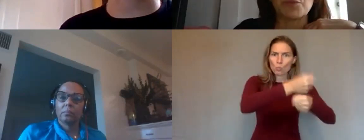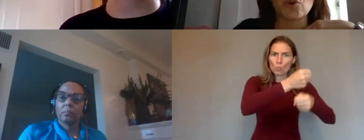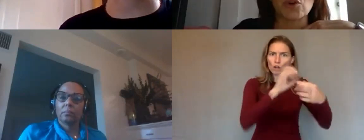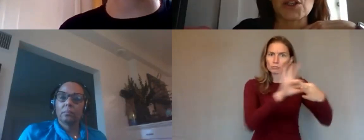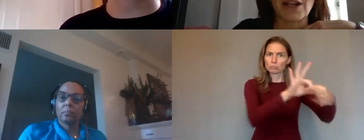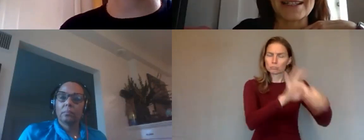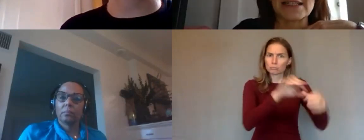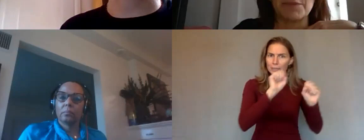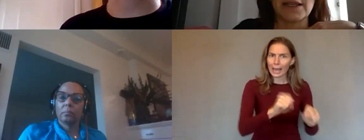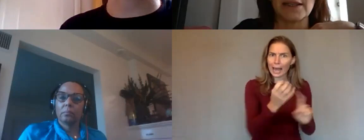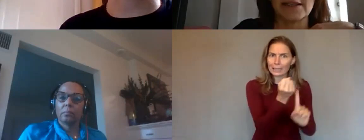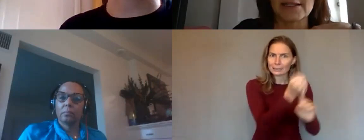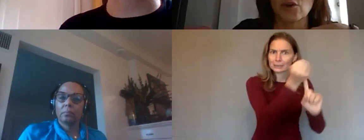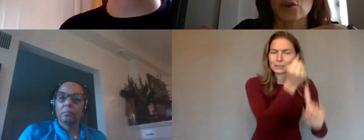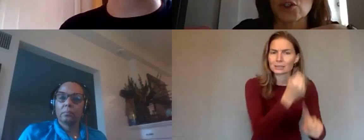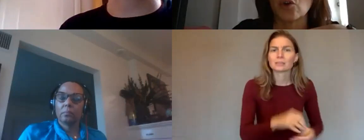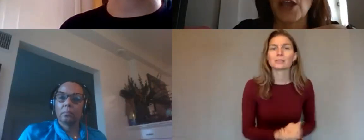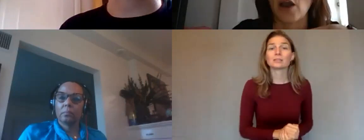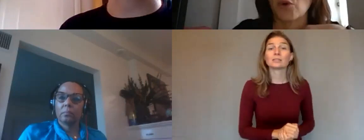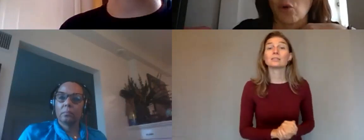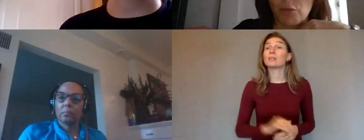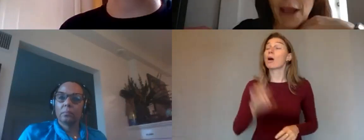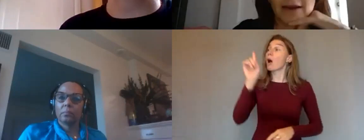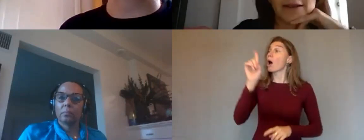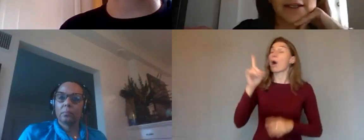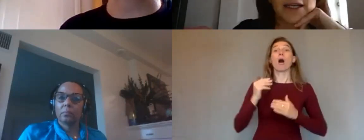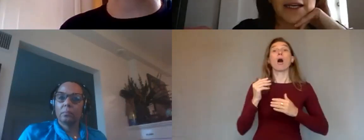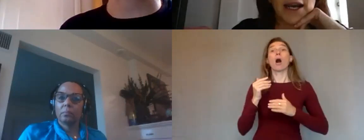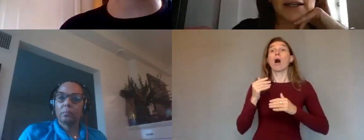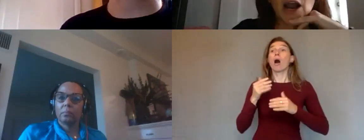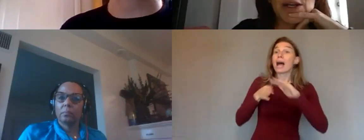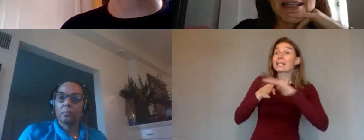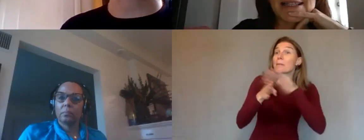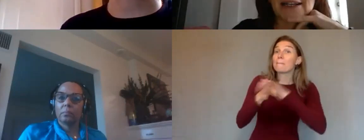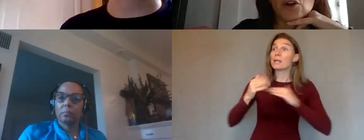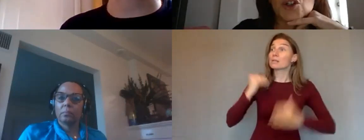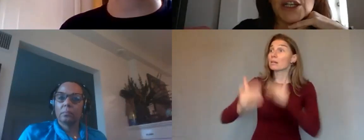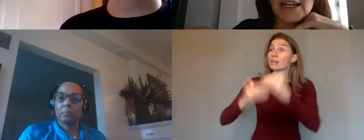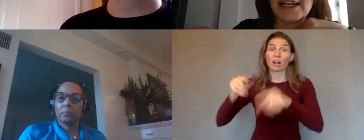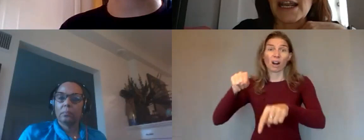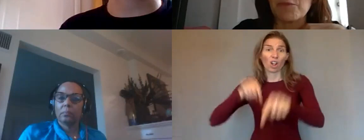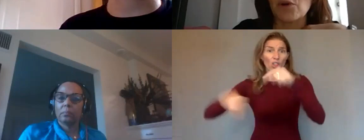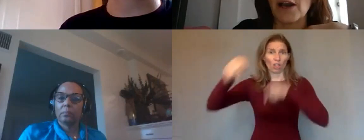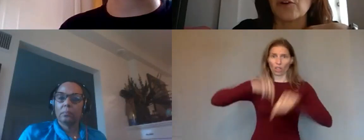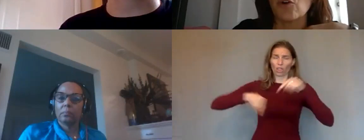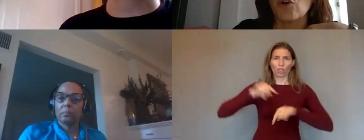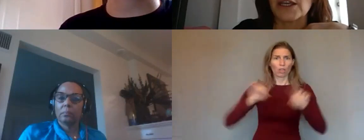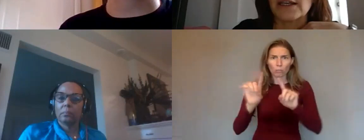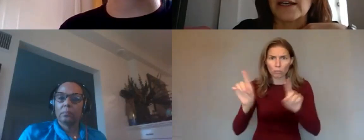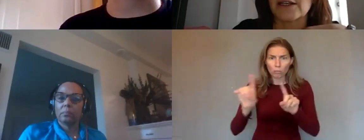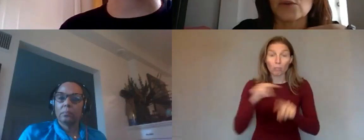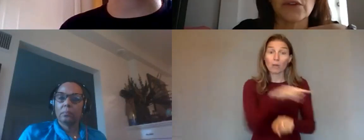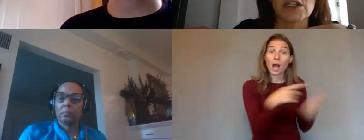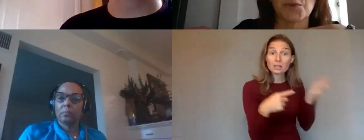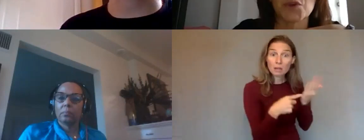development so progress on accessibility does not slow down or roll back, and how enhanced technology can enable an